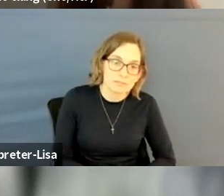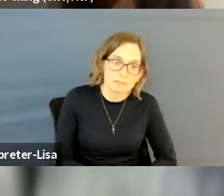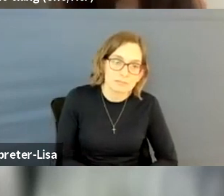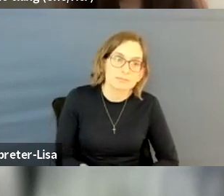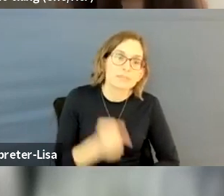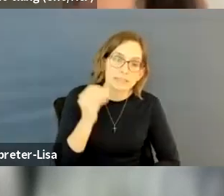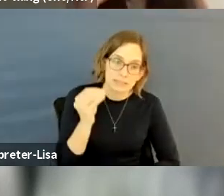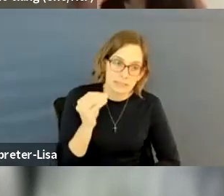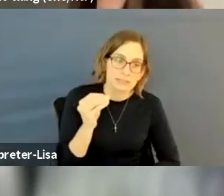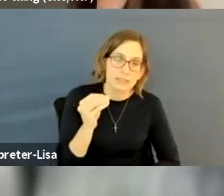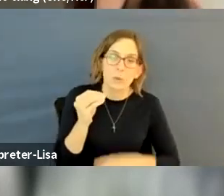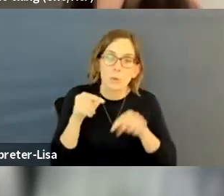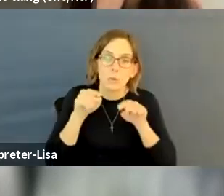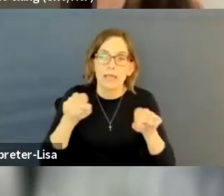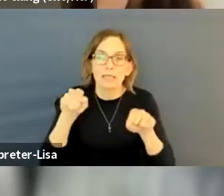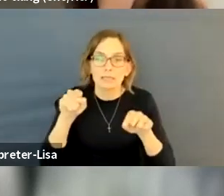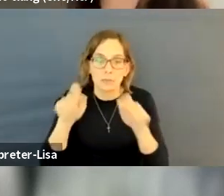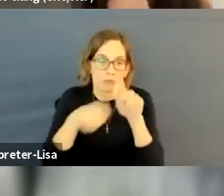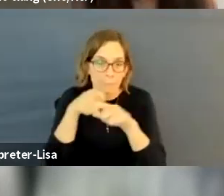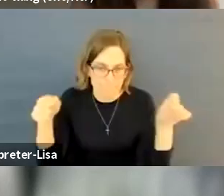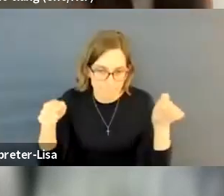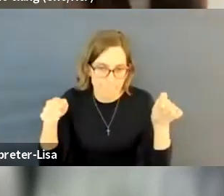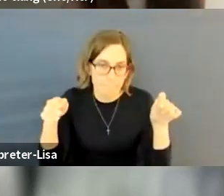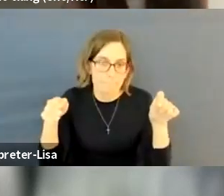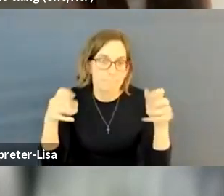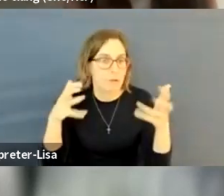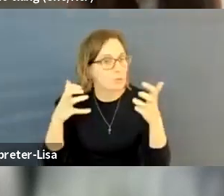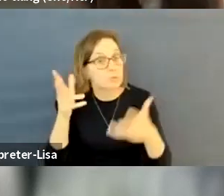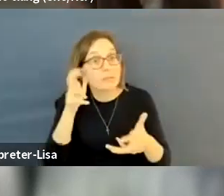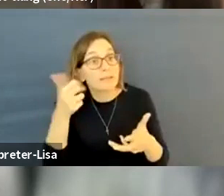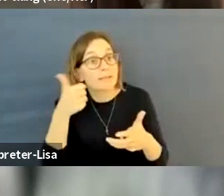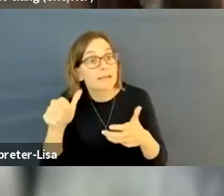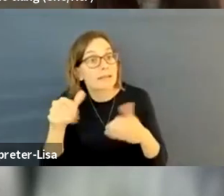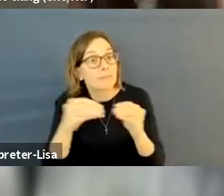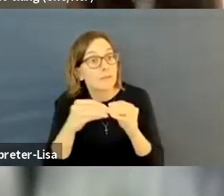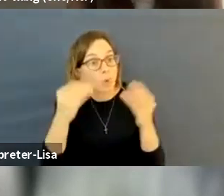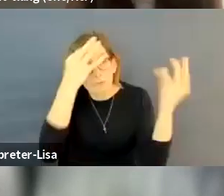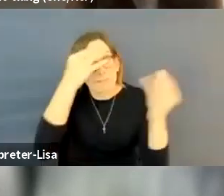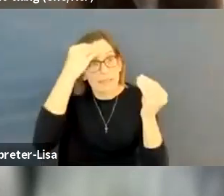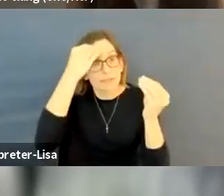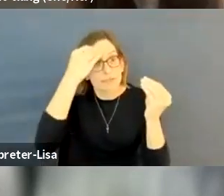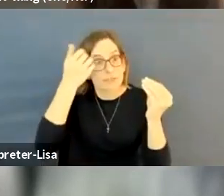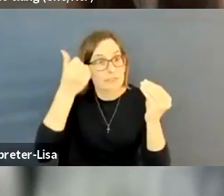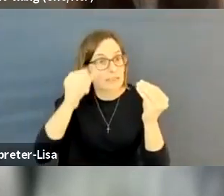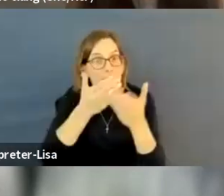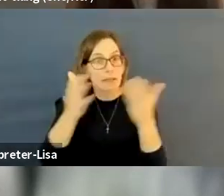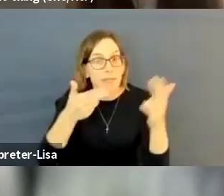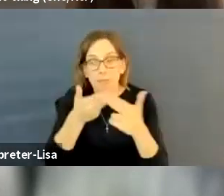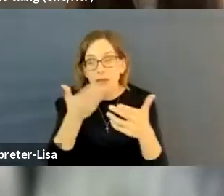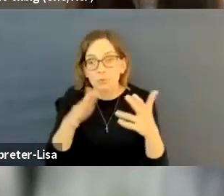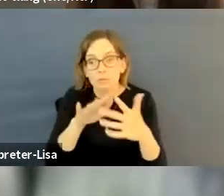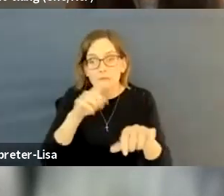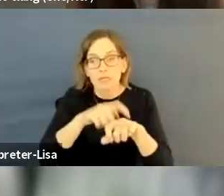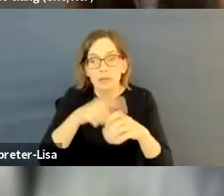So as we wrap up, I just would love to hear any more reflections on our time together. What are you taking